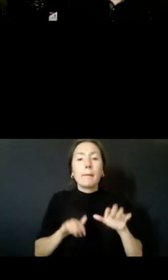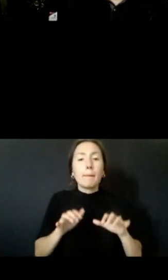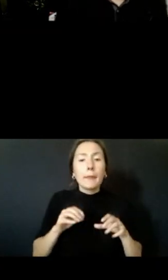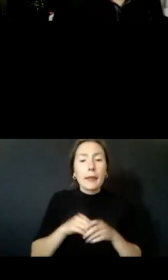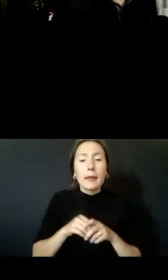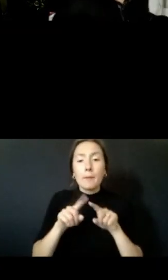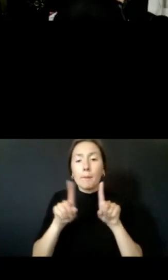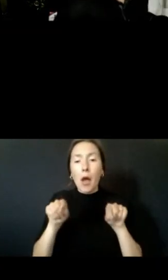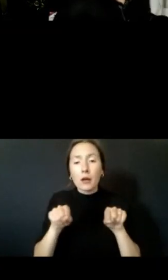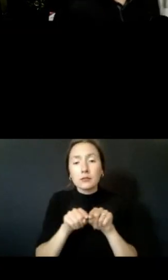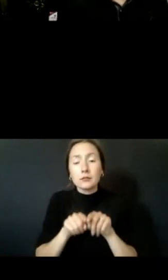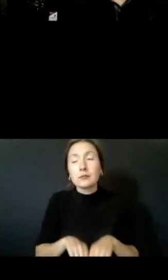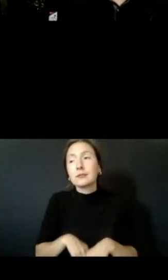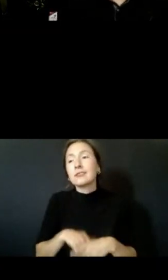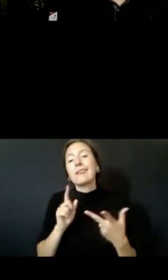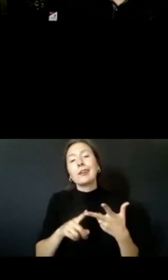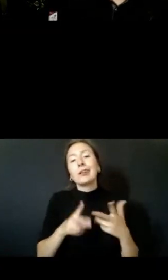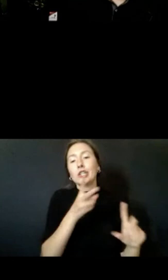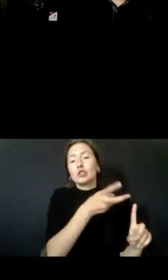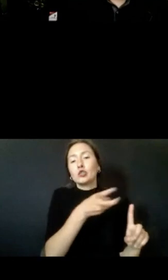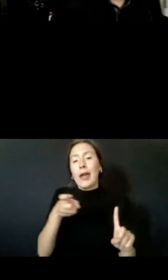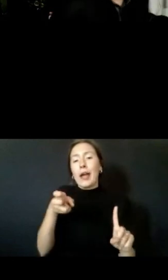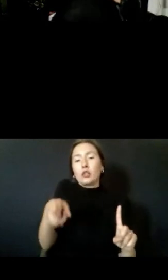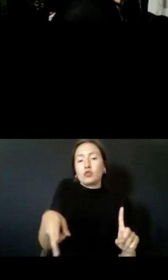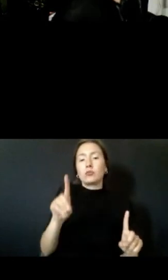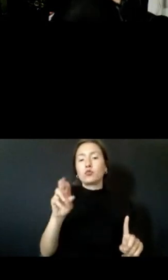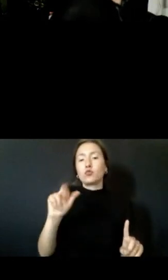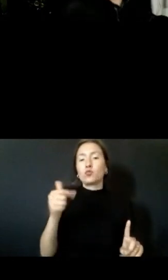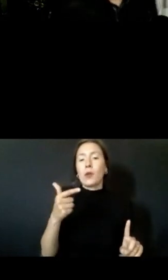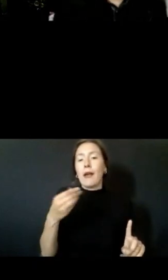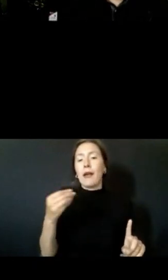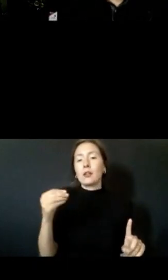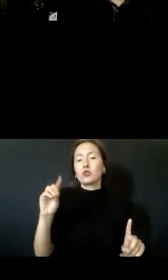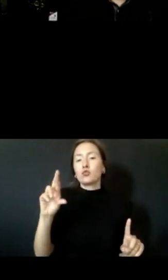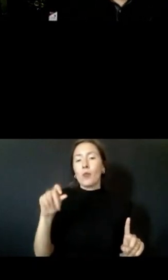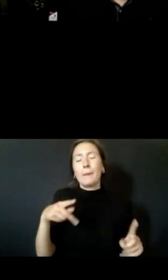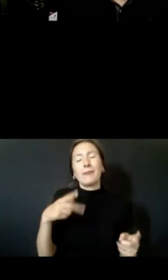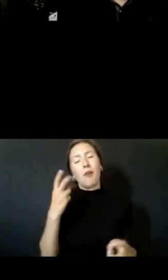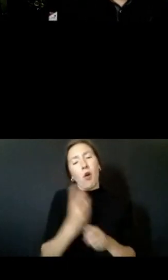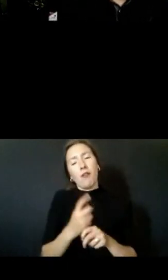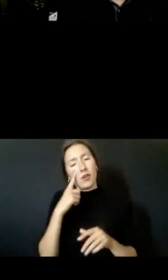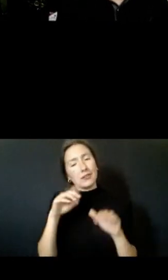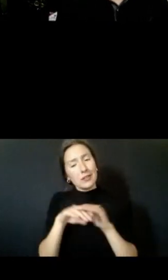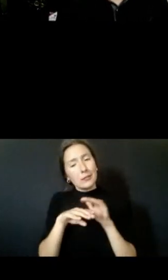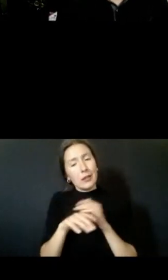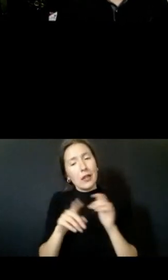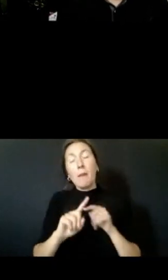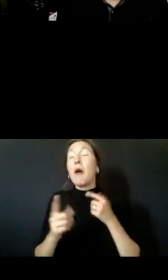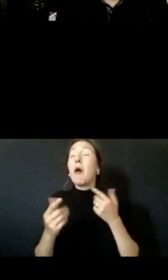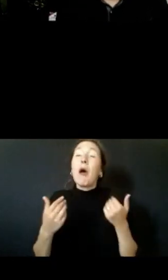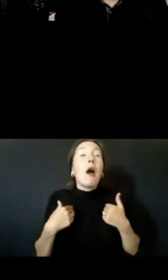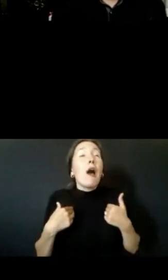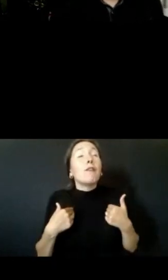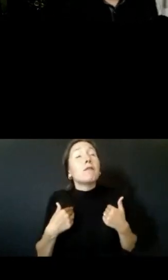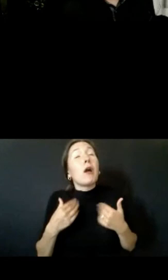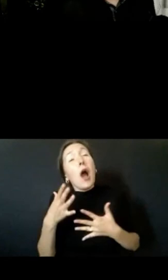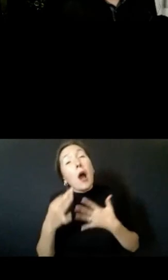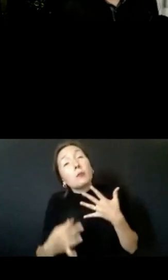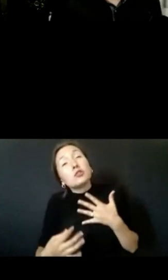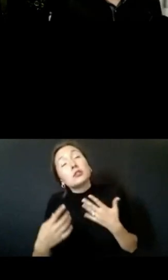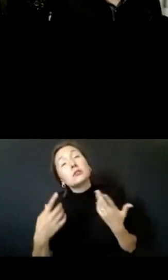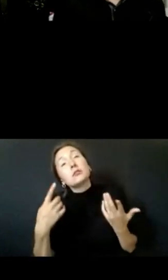with asynchronous, you can give them a choice of, reading a transcript or typing in a box or drag and